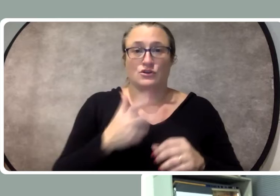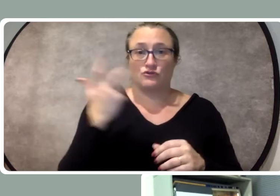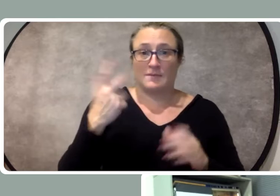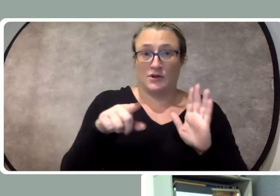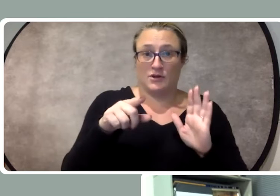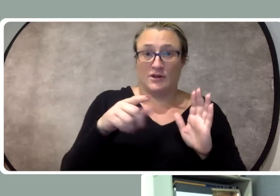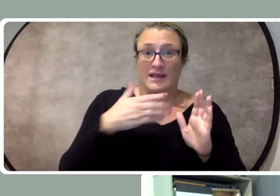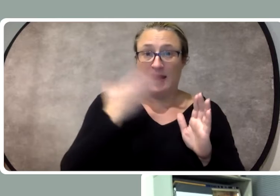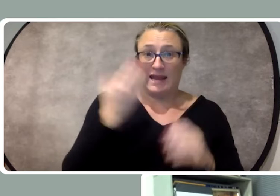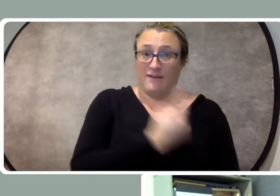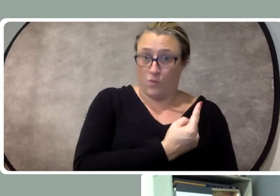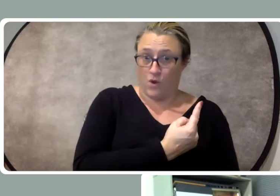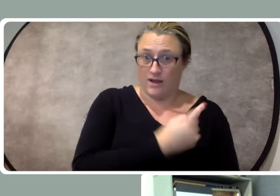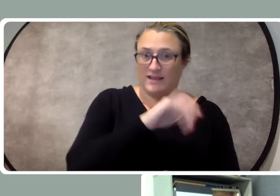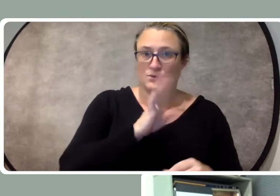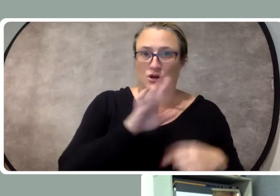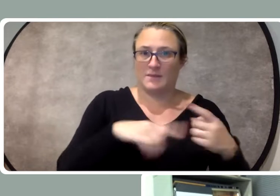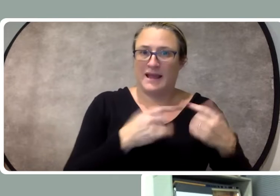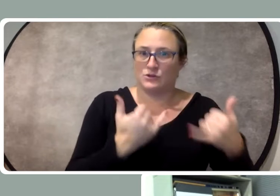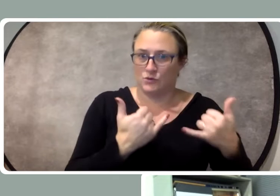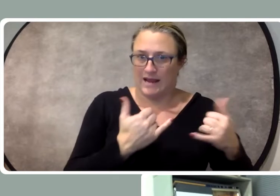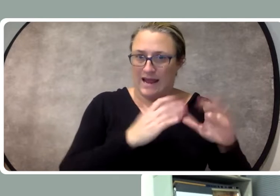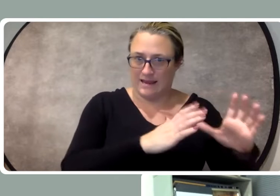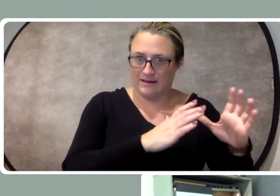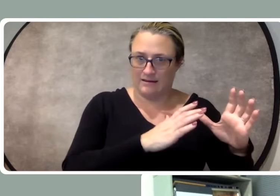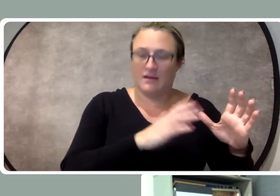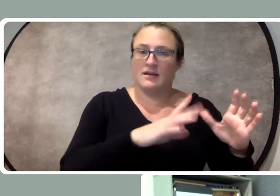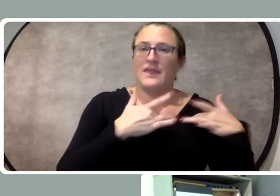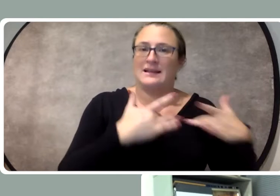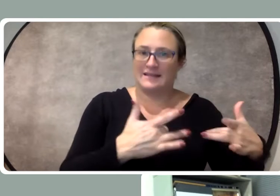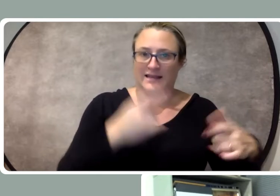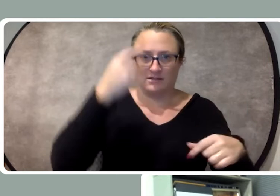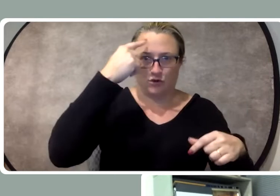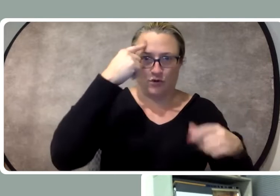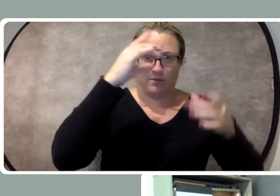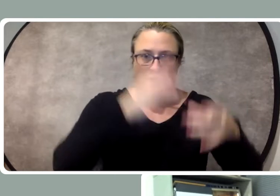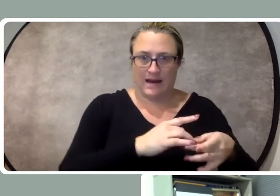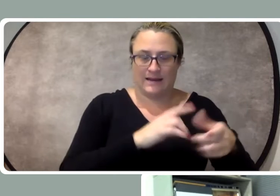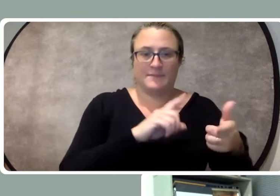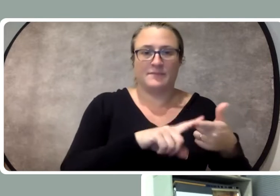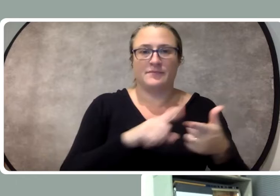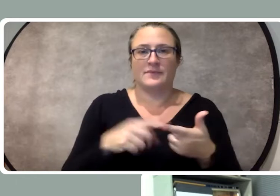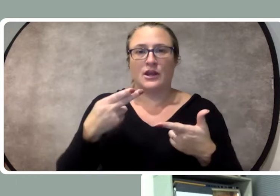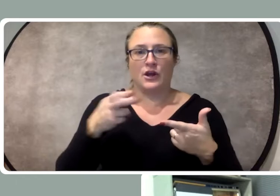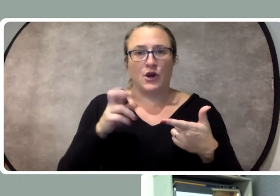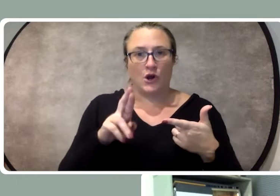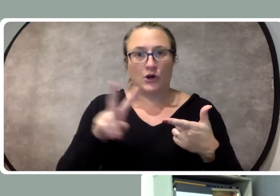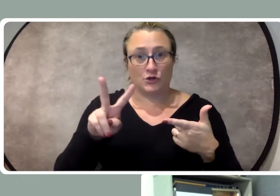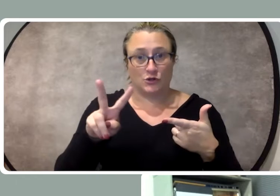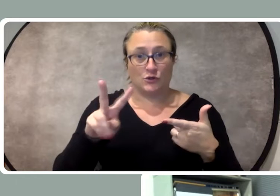of today's discussion. That has a predilection to go to the brain. There's the HER2 positive breast